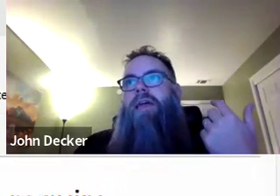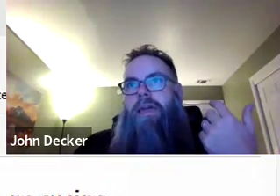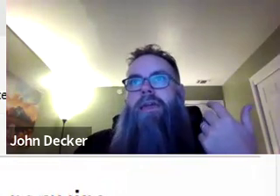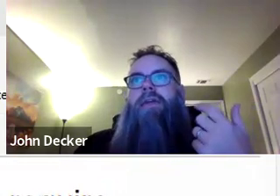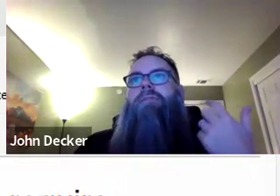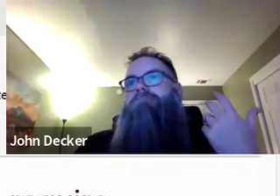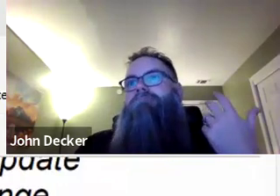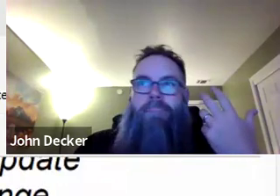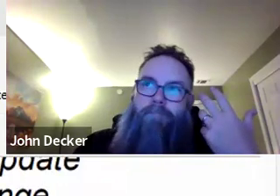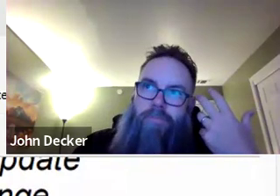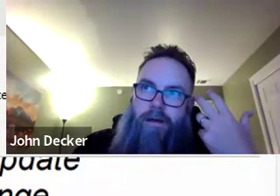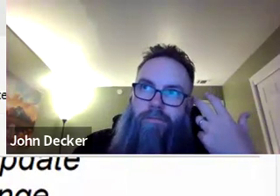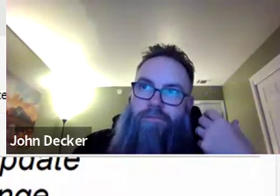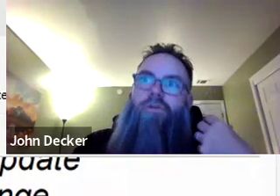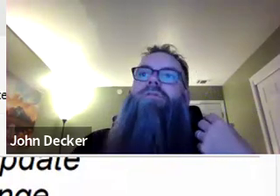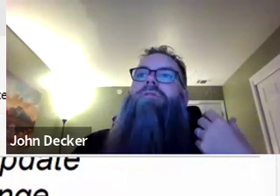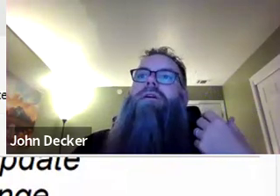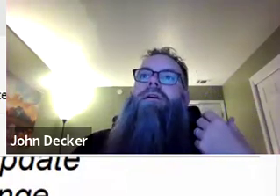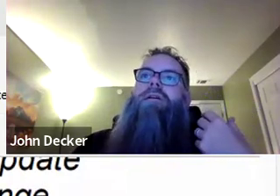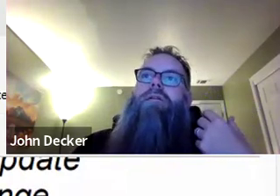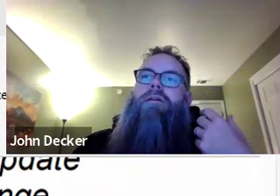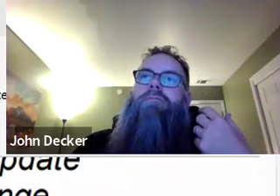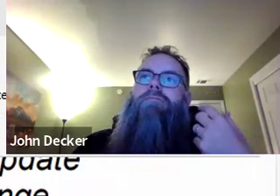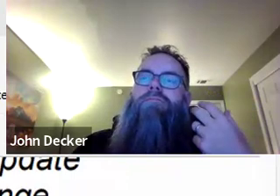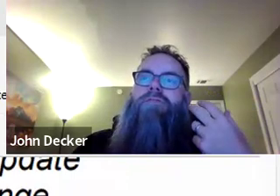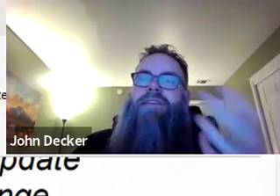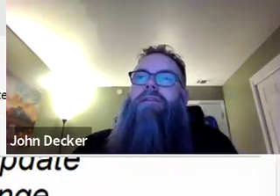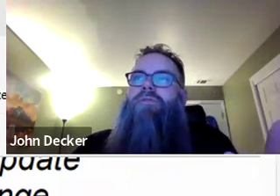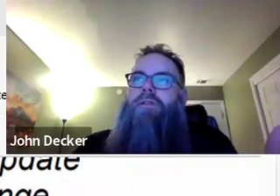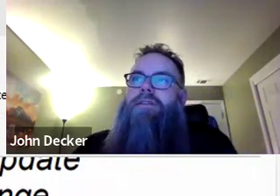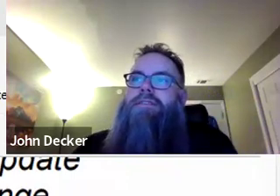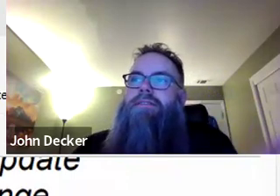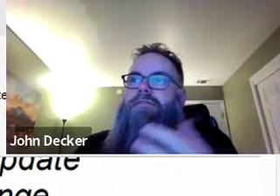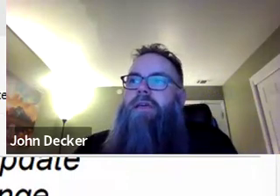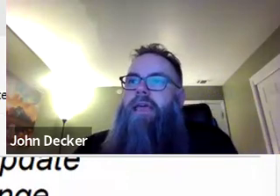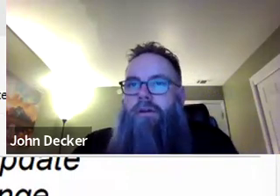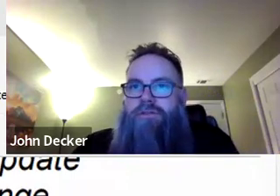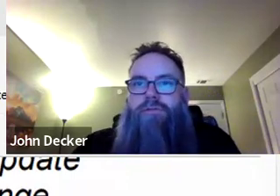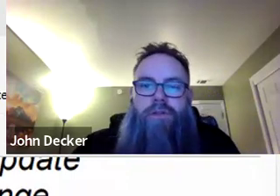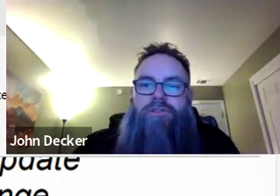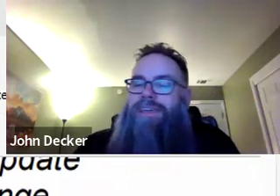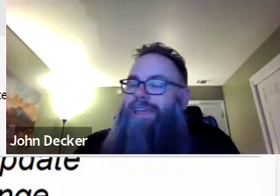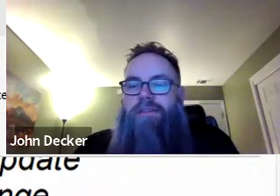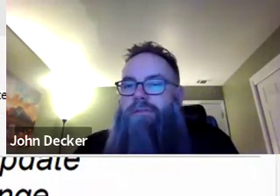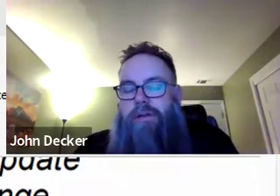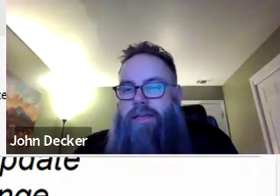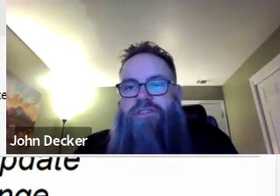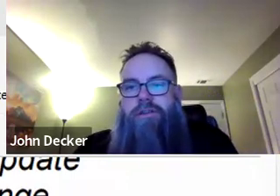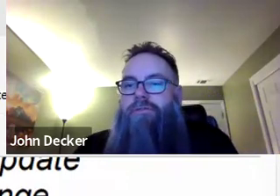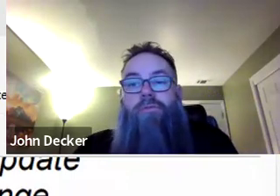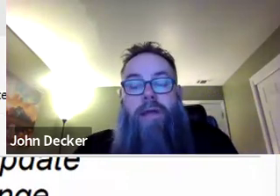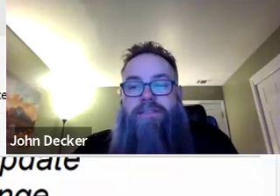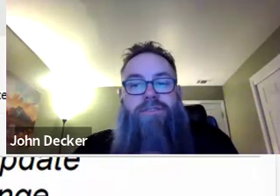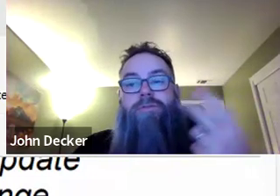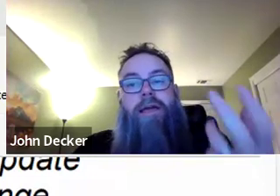be a full receipt of the quality incentive, and also for there to be any